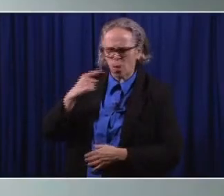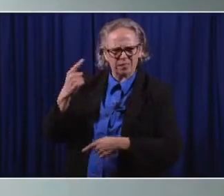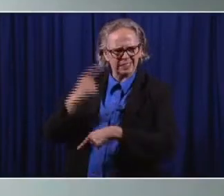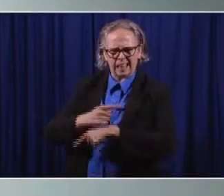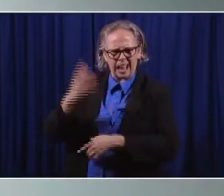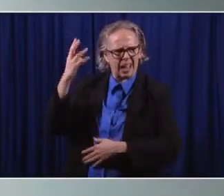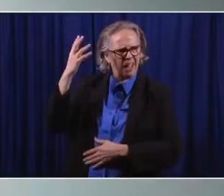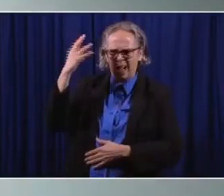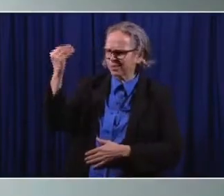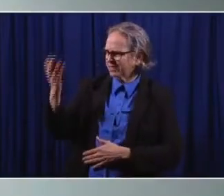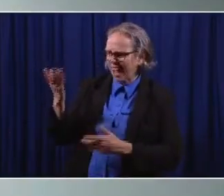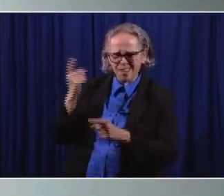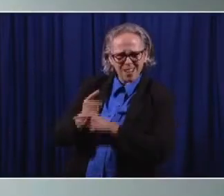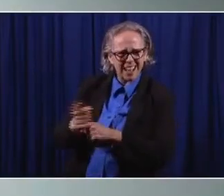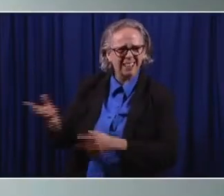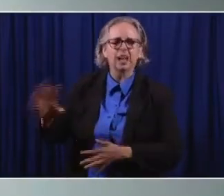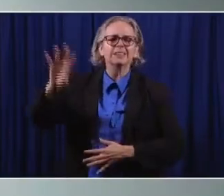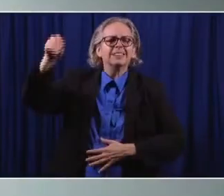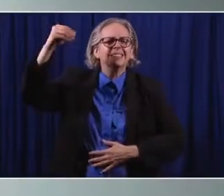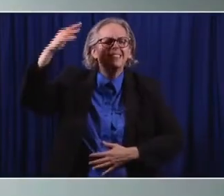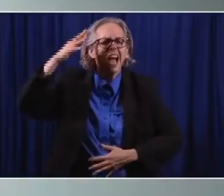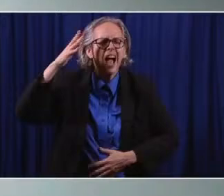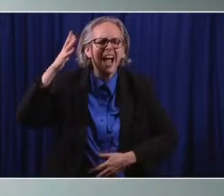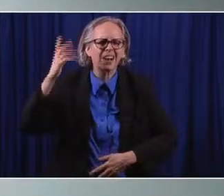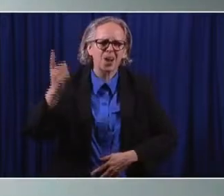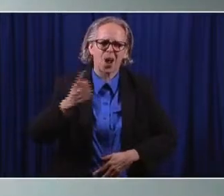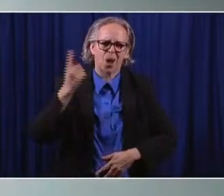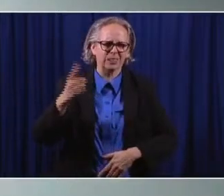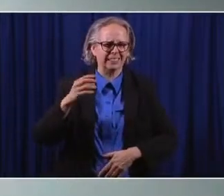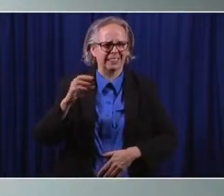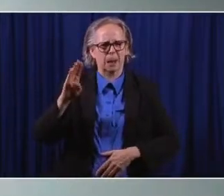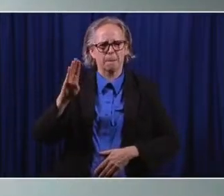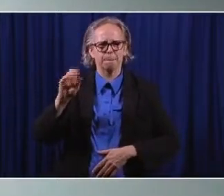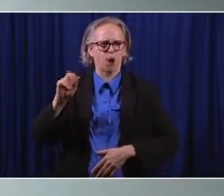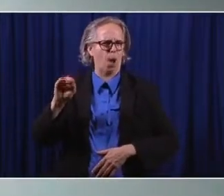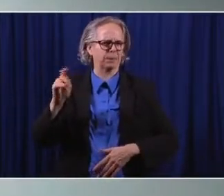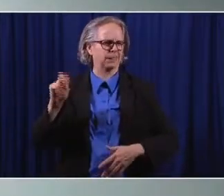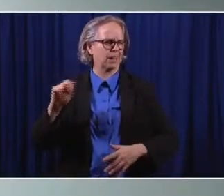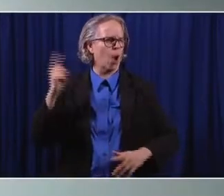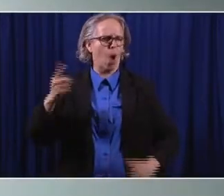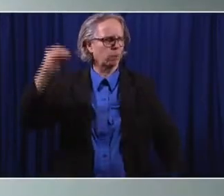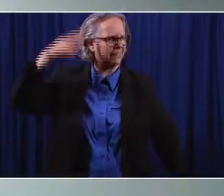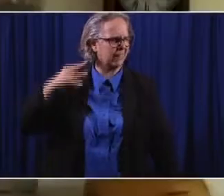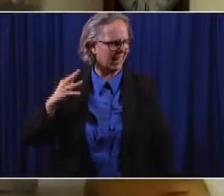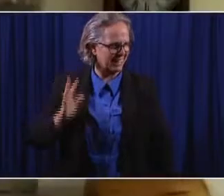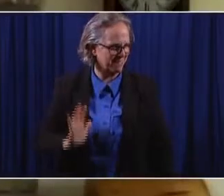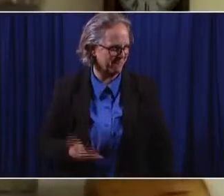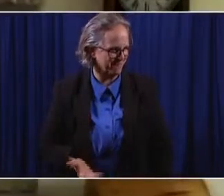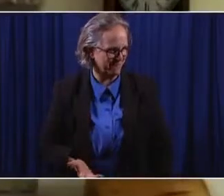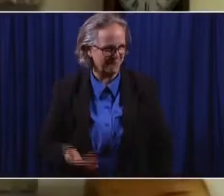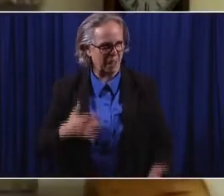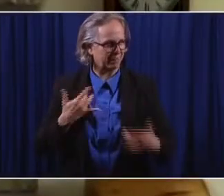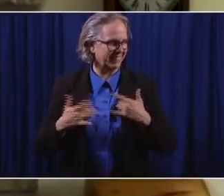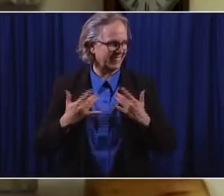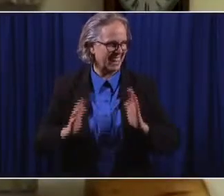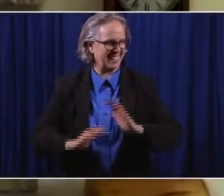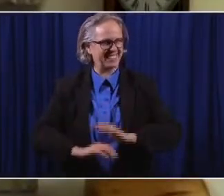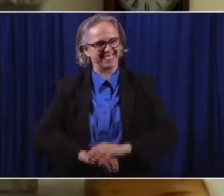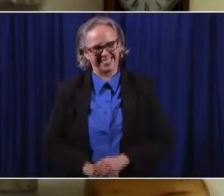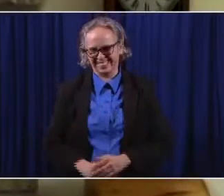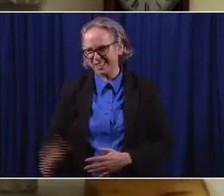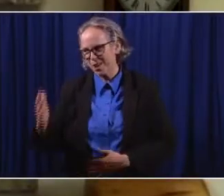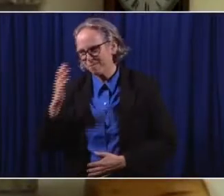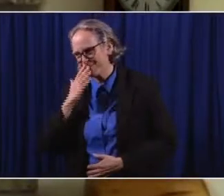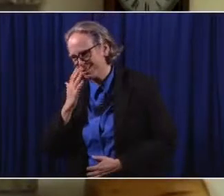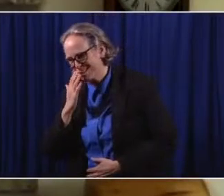Oh, the sun's always shining in Barberton, especially when the Magics take the field. So we're excited about that. Well, that's good. I missed the parade this